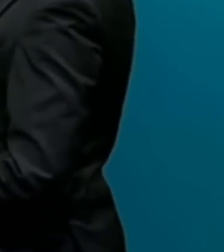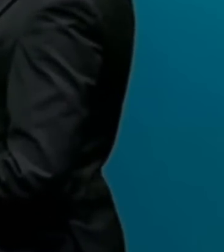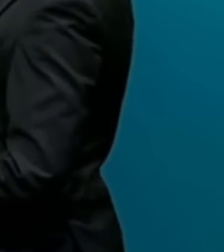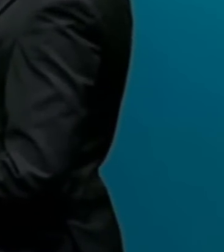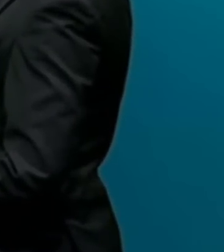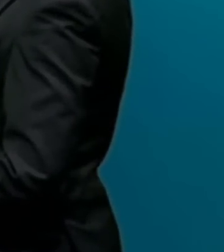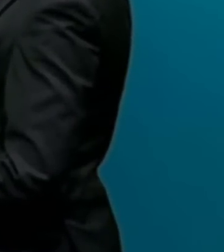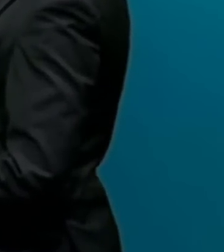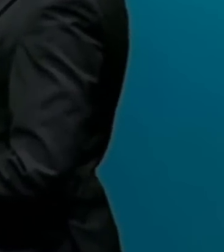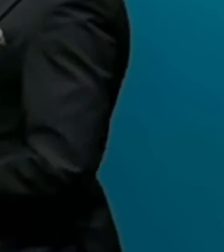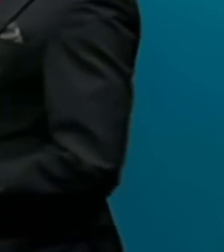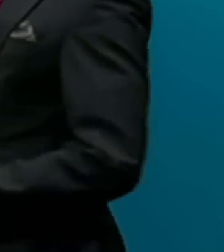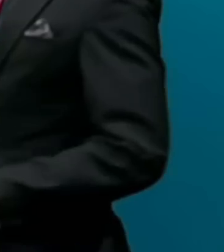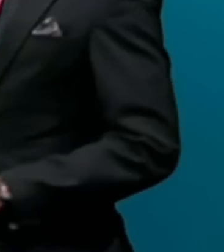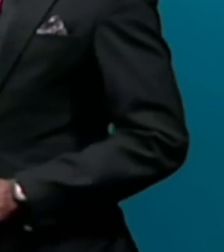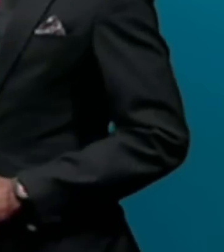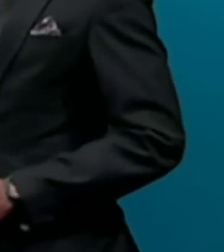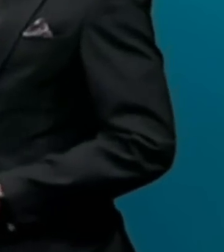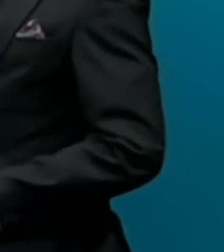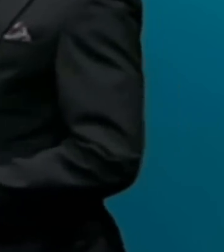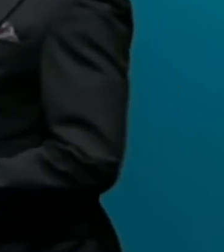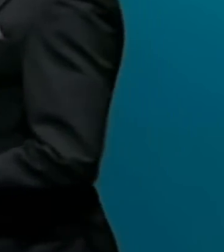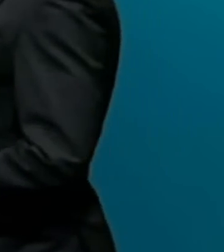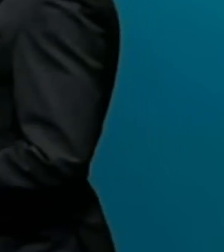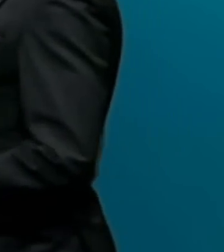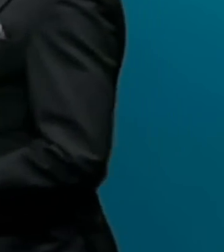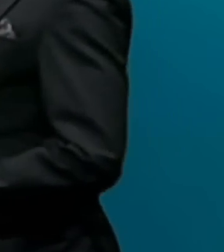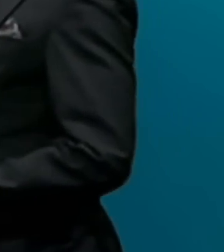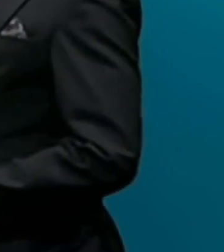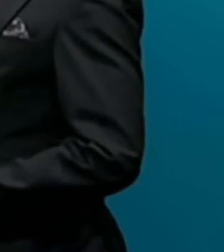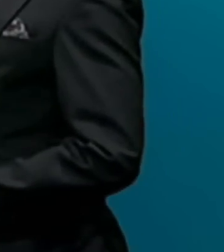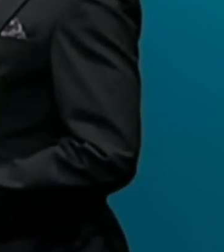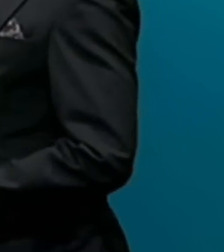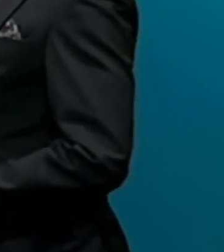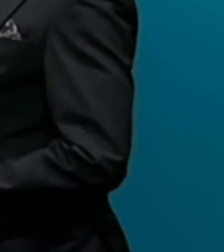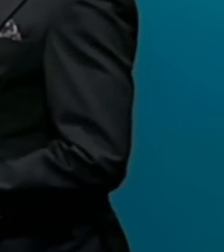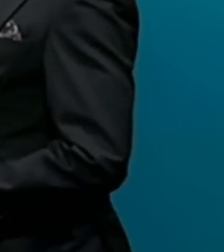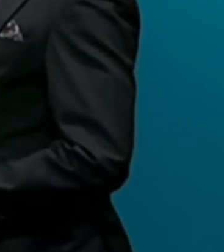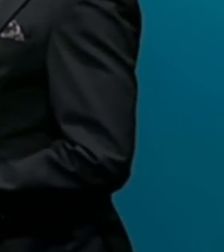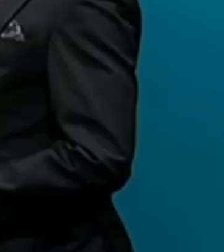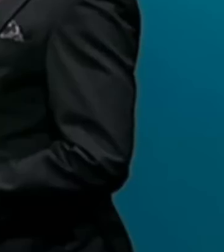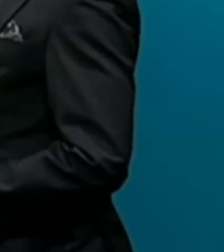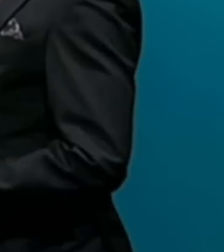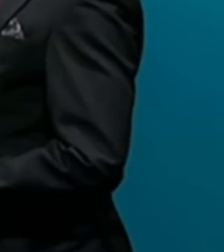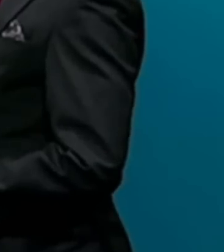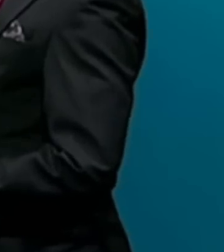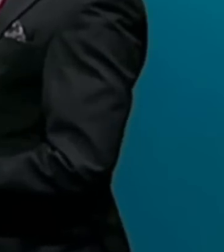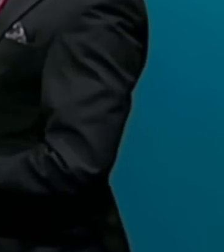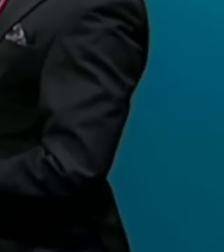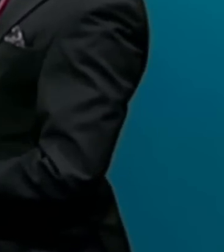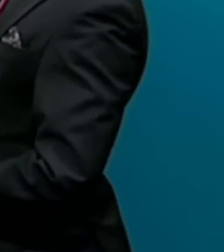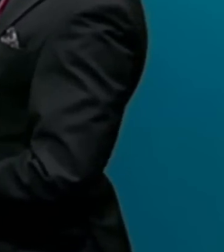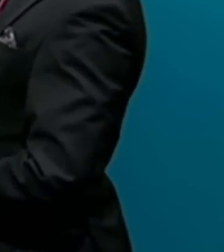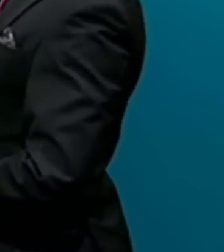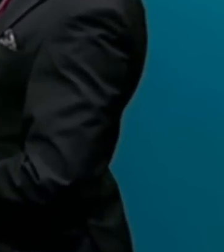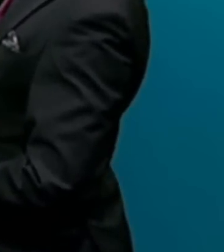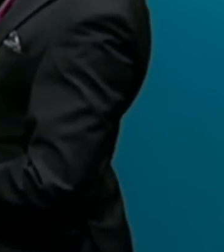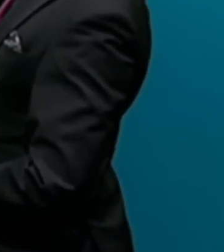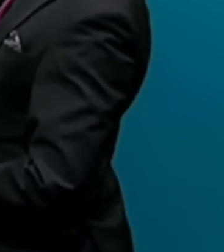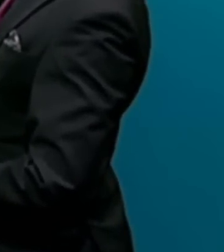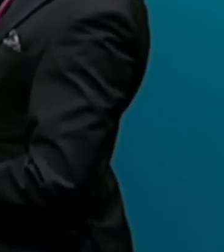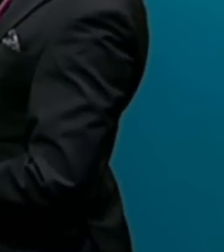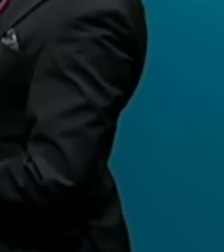tša province ya Mpumalanga re sa le gona ka kwa go la Gauteng go me re lebelela gape letšatši la go SASA temoši yeo e sa le gona dikgonagalo ke tša dipula tša matla ka dibe